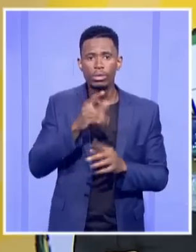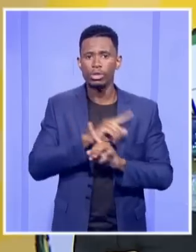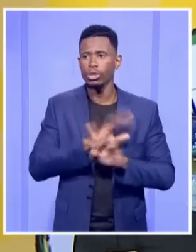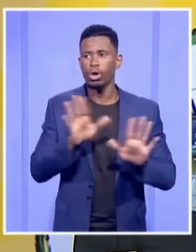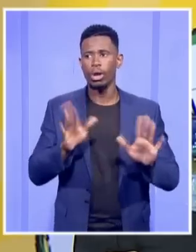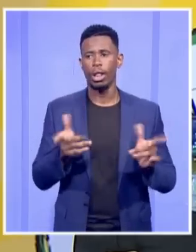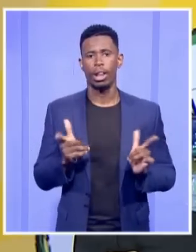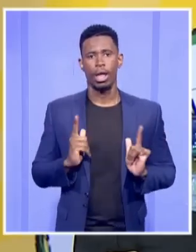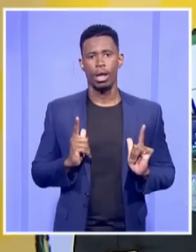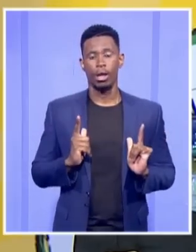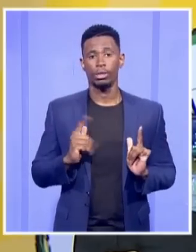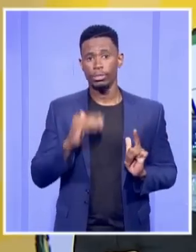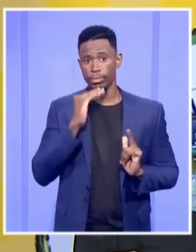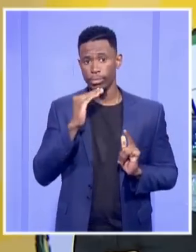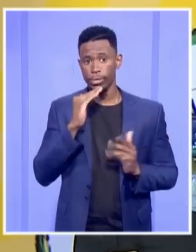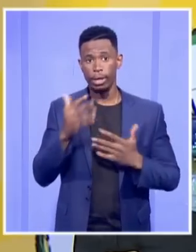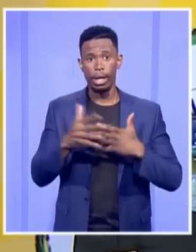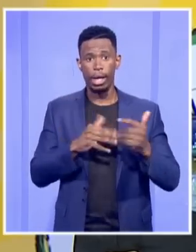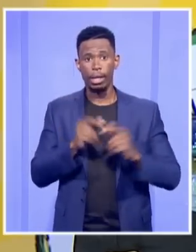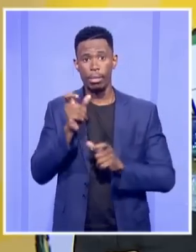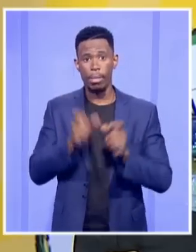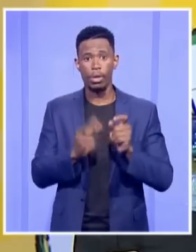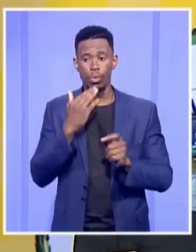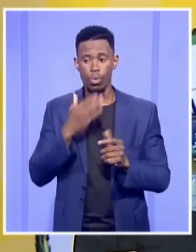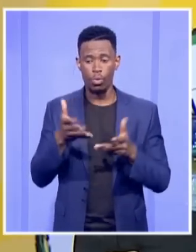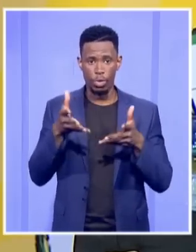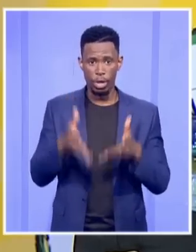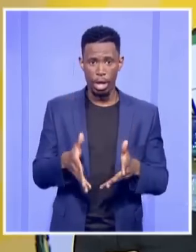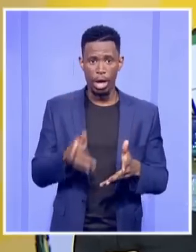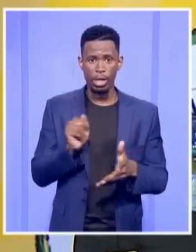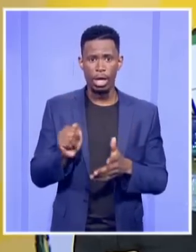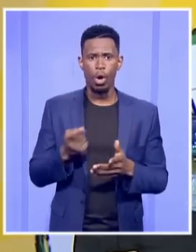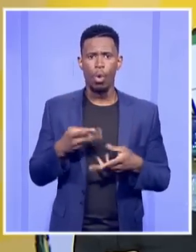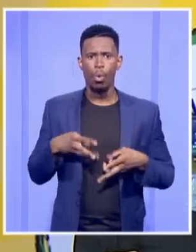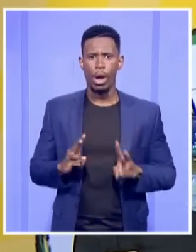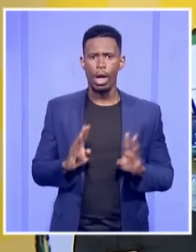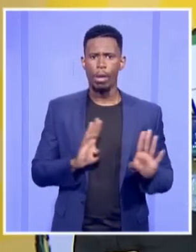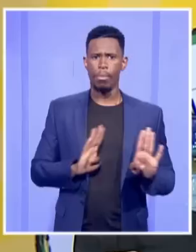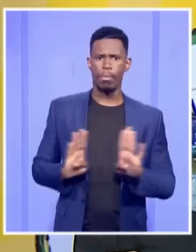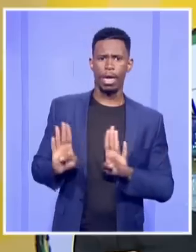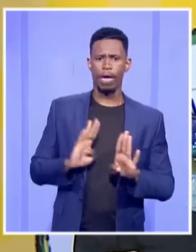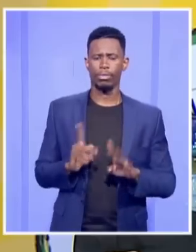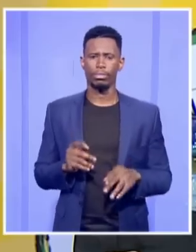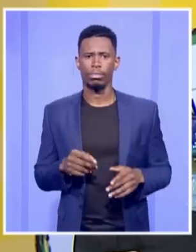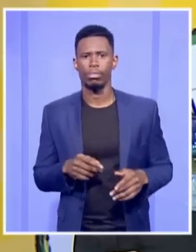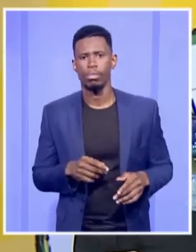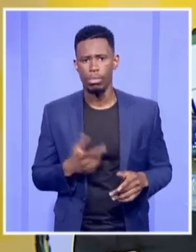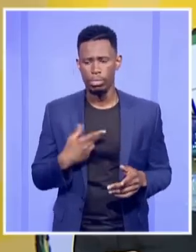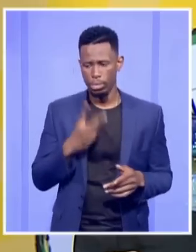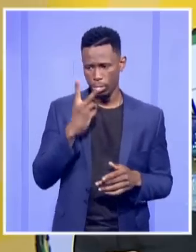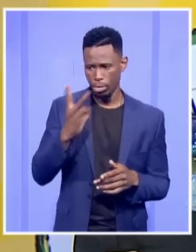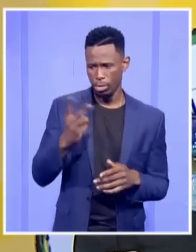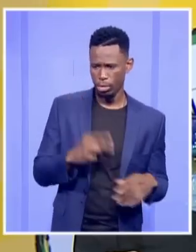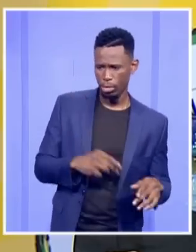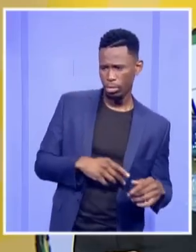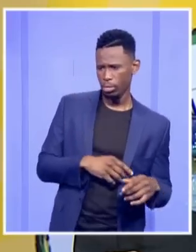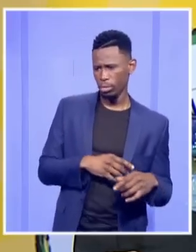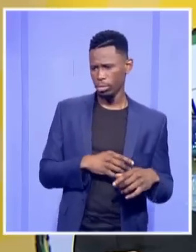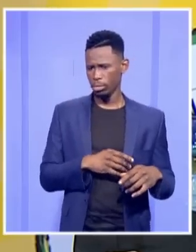must not conduct or carry themselves in a manner or way that creates doubt or suspicion, either about their movements or other